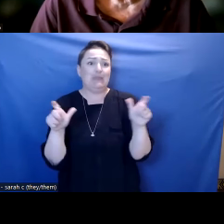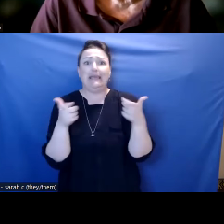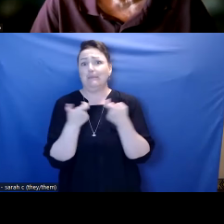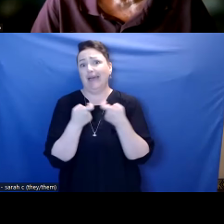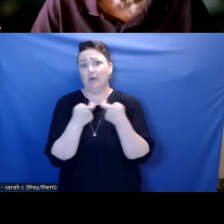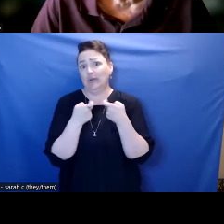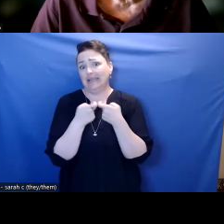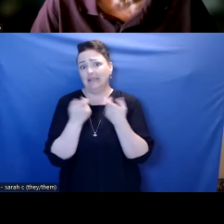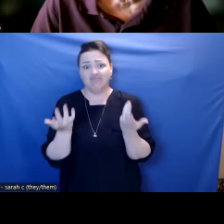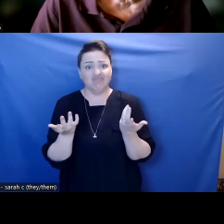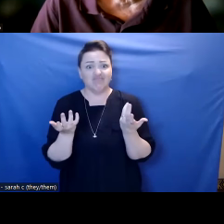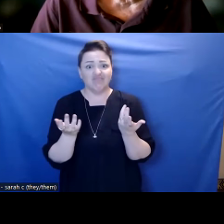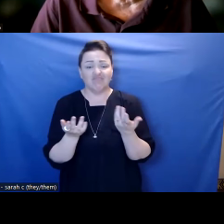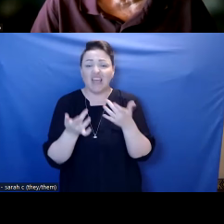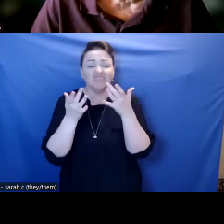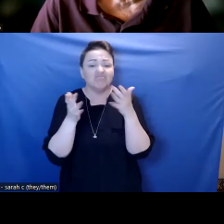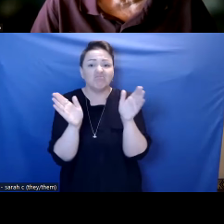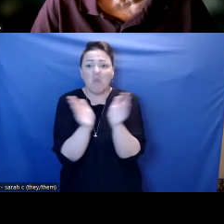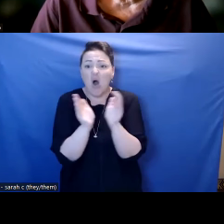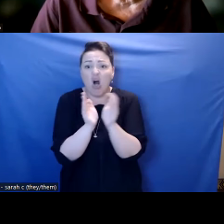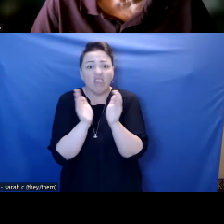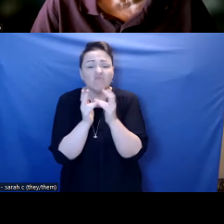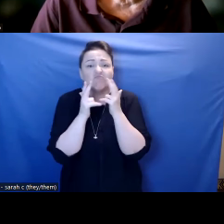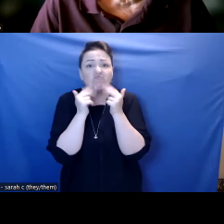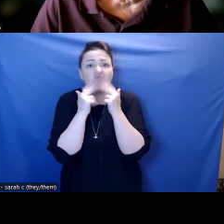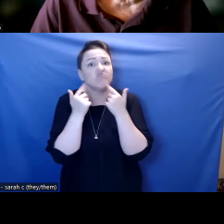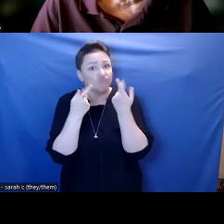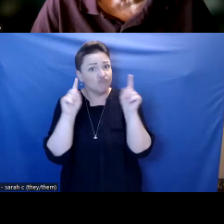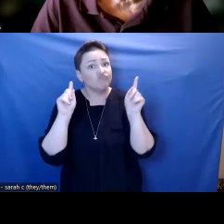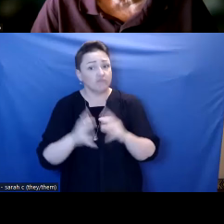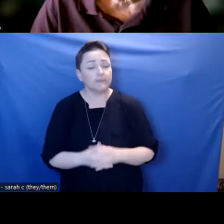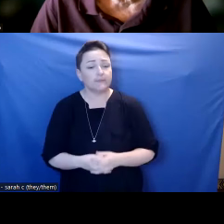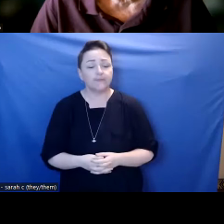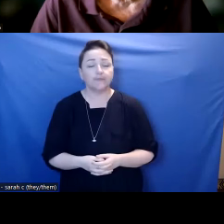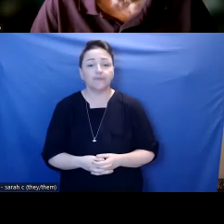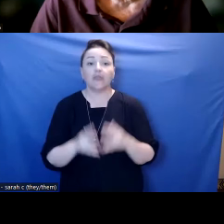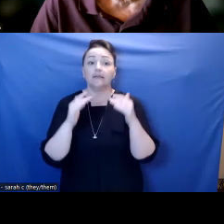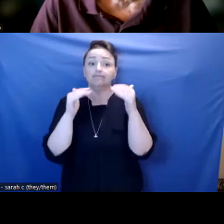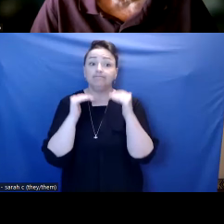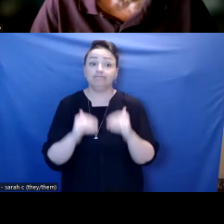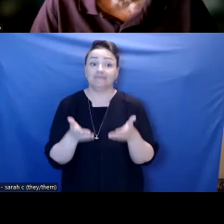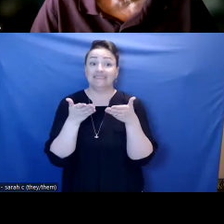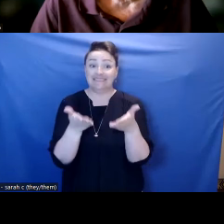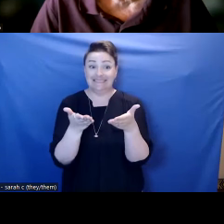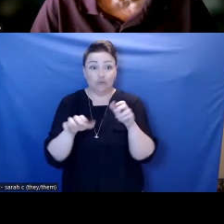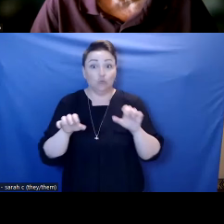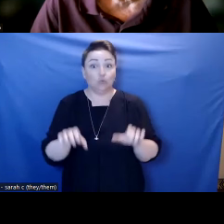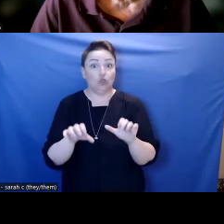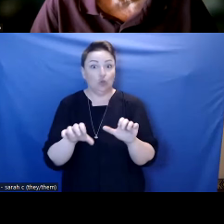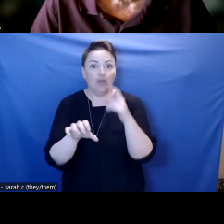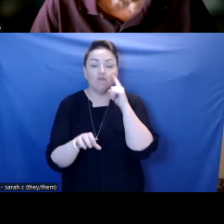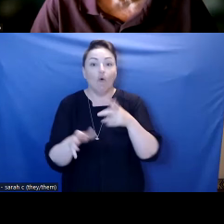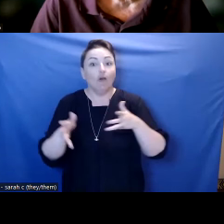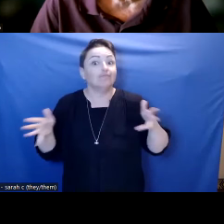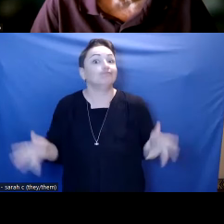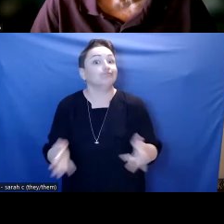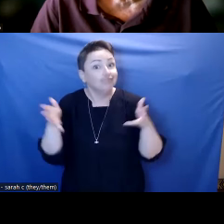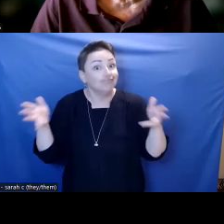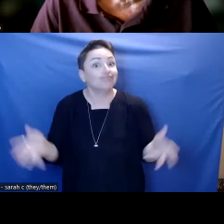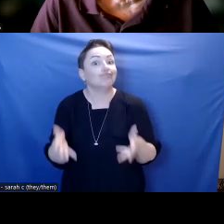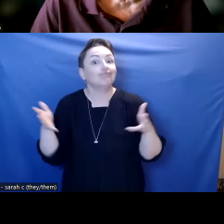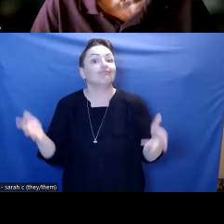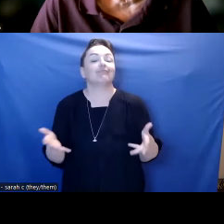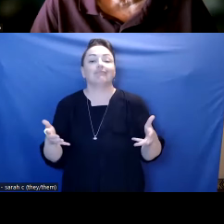get by with some of these things. Go ahead. And this is what we're doing to try to encourage this. We're changing the infrastructure a